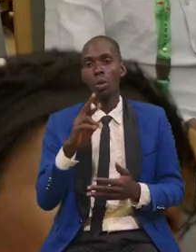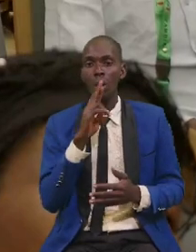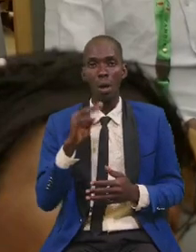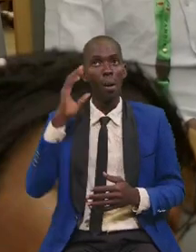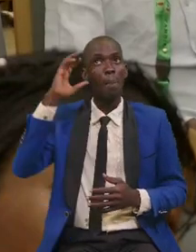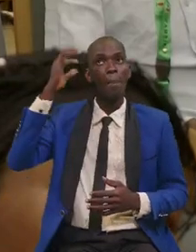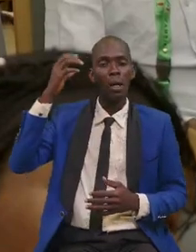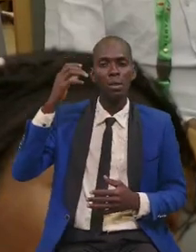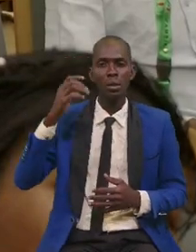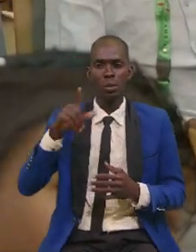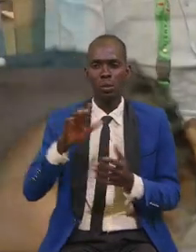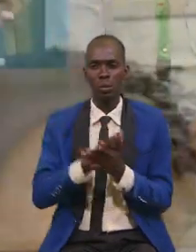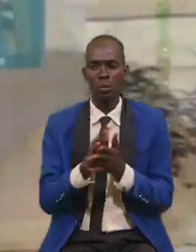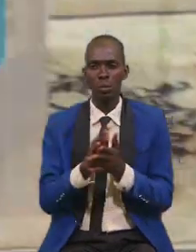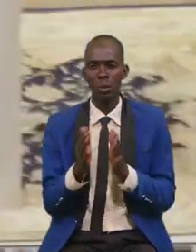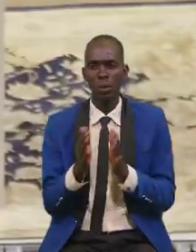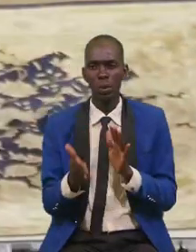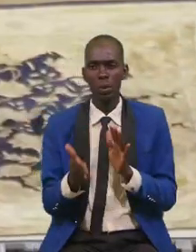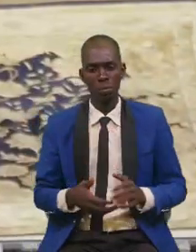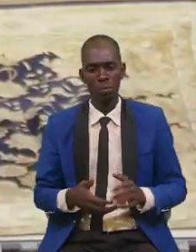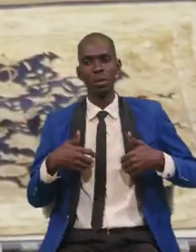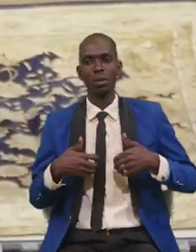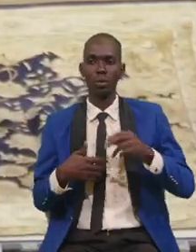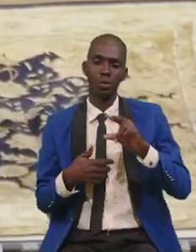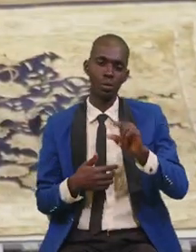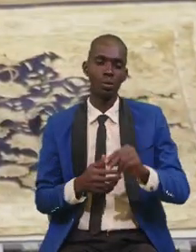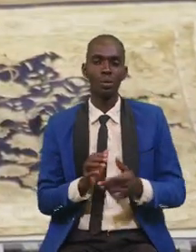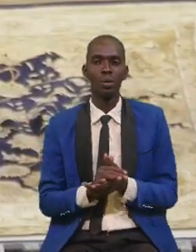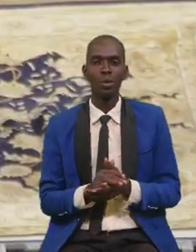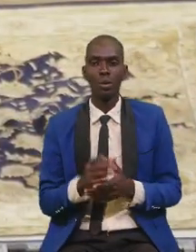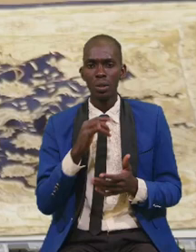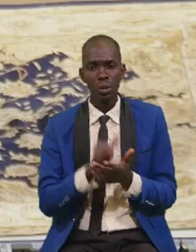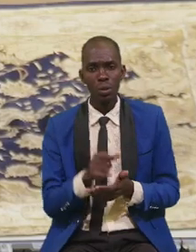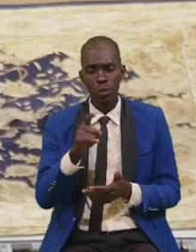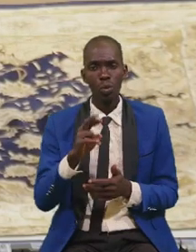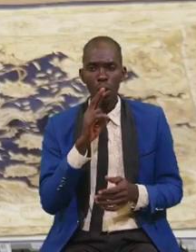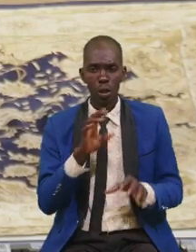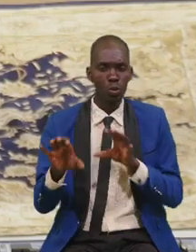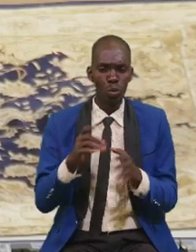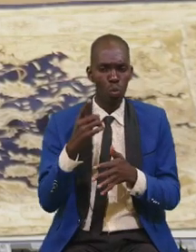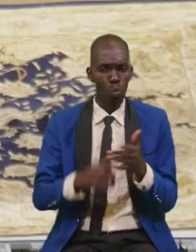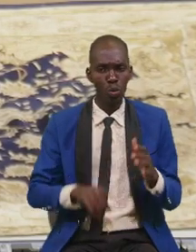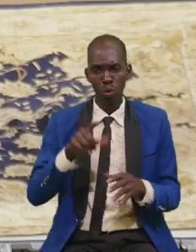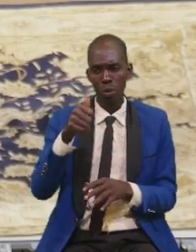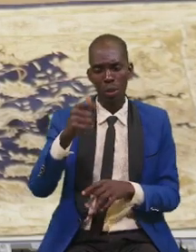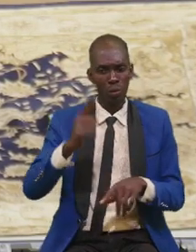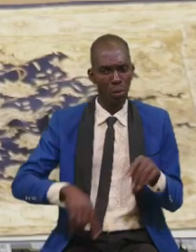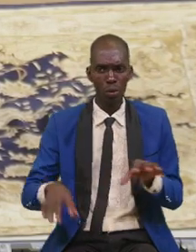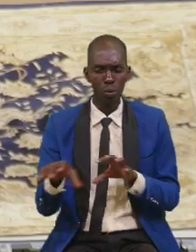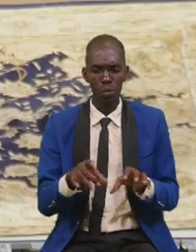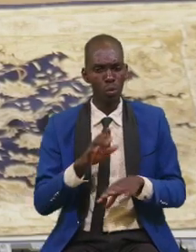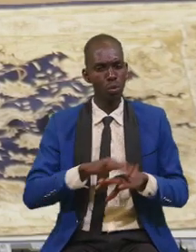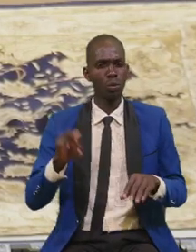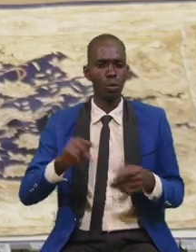are you offended? They say, you're doing what you cannot do by yourself. Not offended. They say, you're doing what